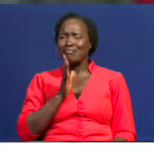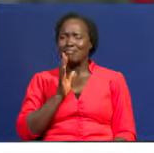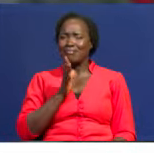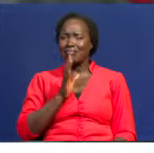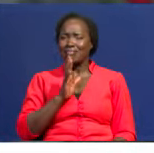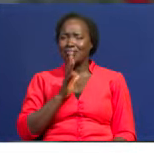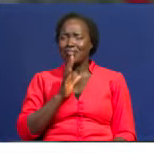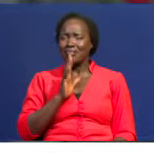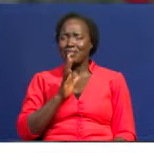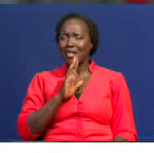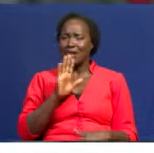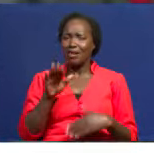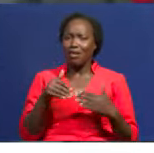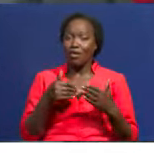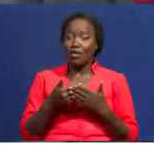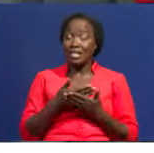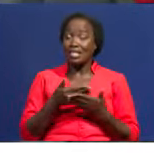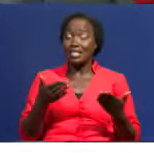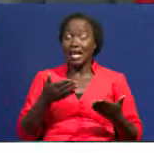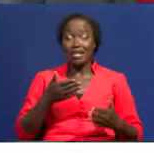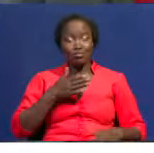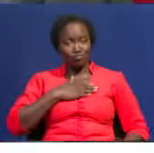all that is there in the chest